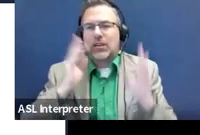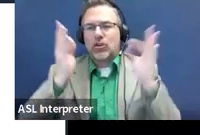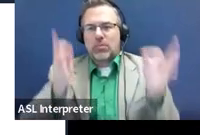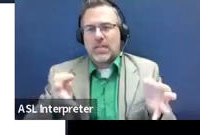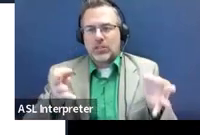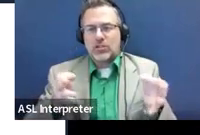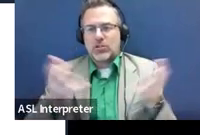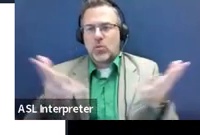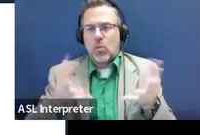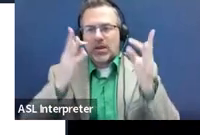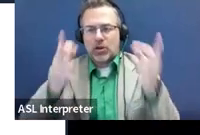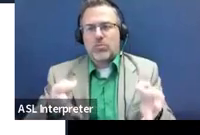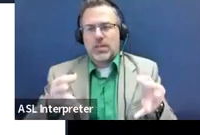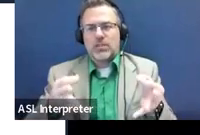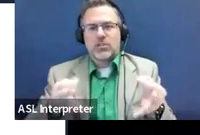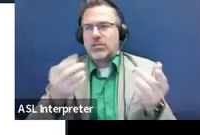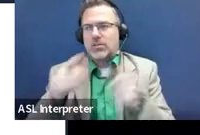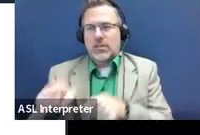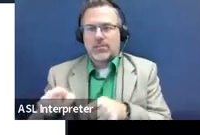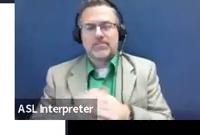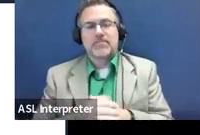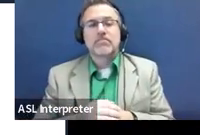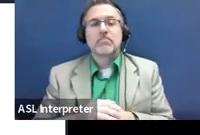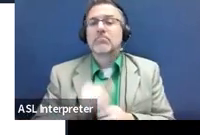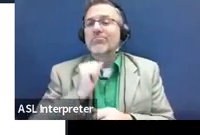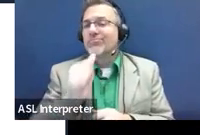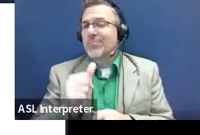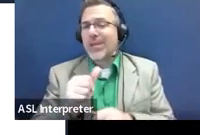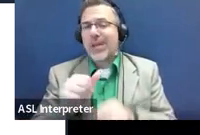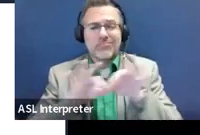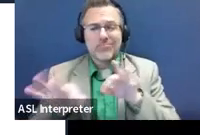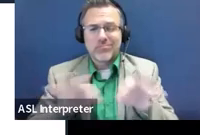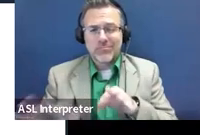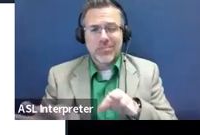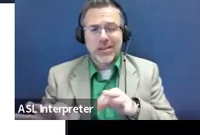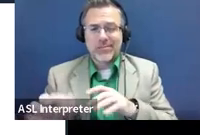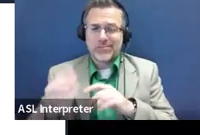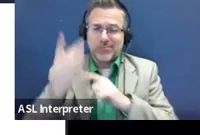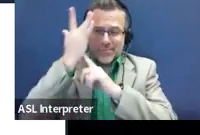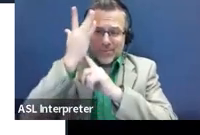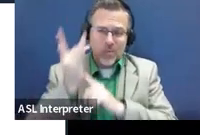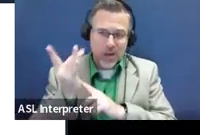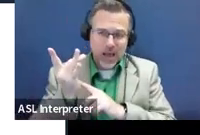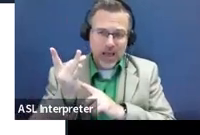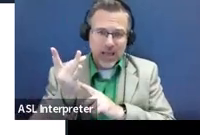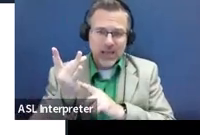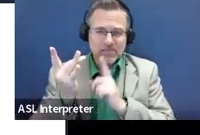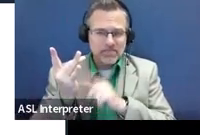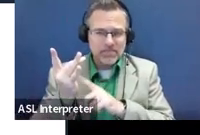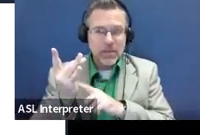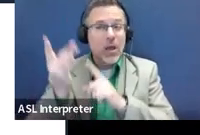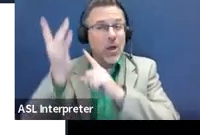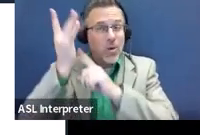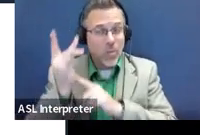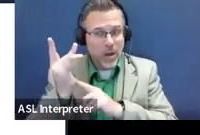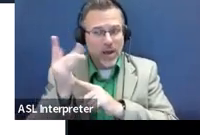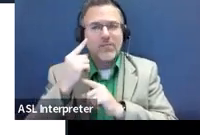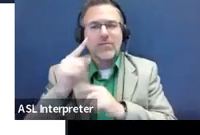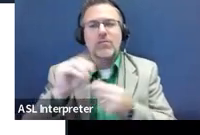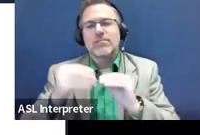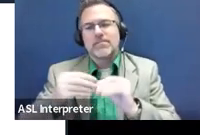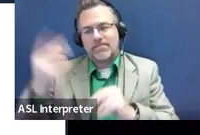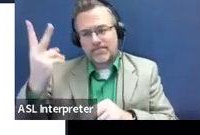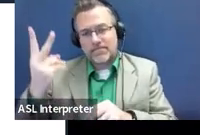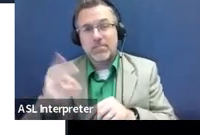what was decided at the meeting. So you're not saying why, because why is in number two. This is just